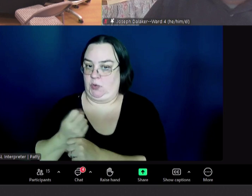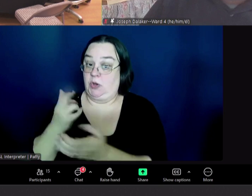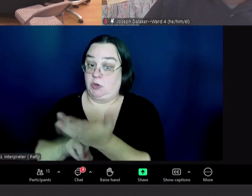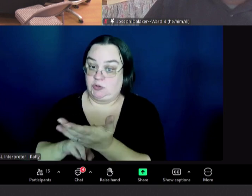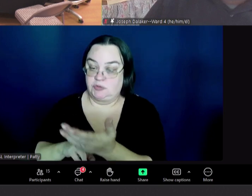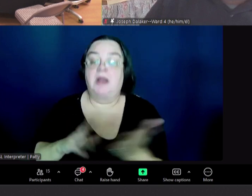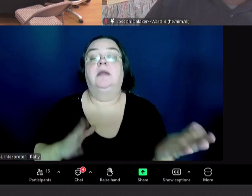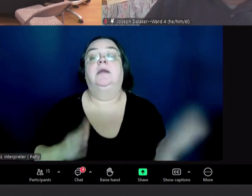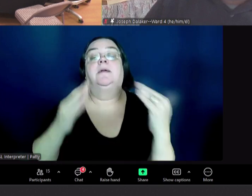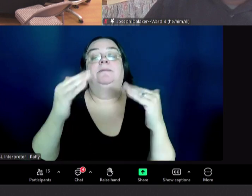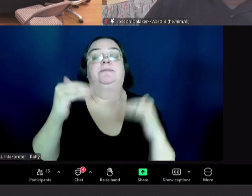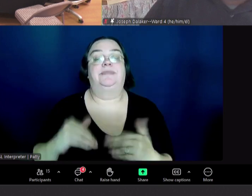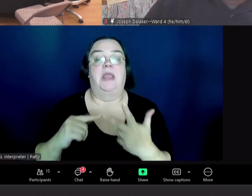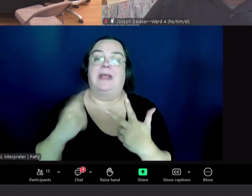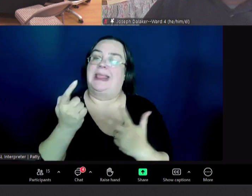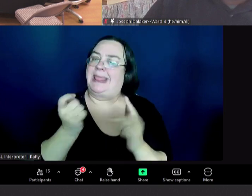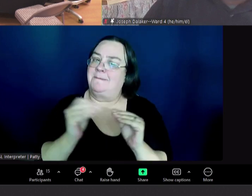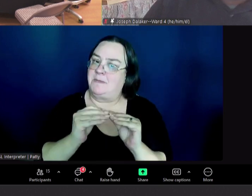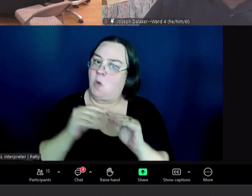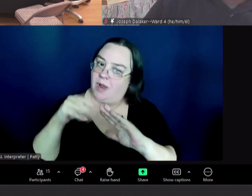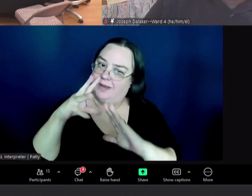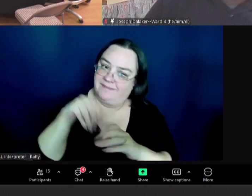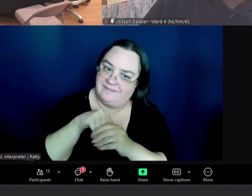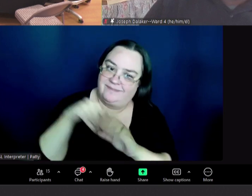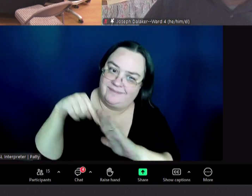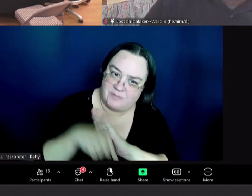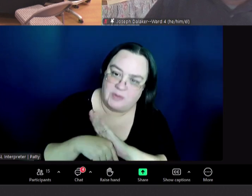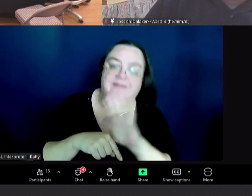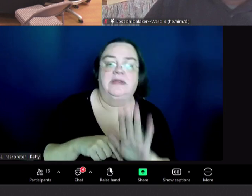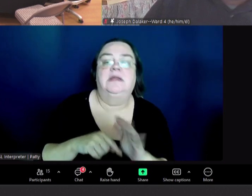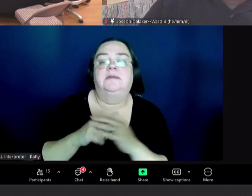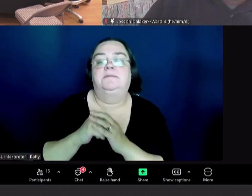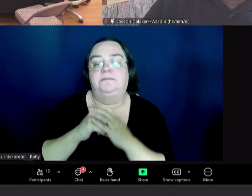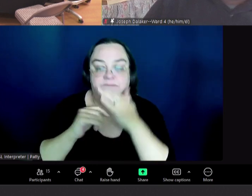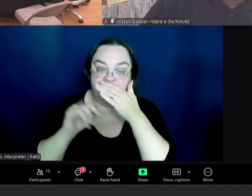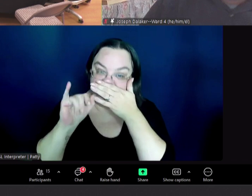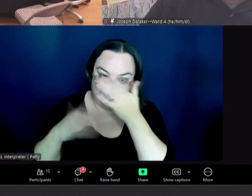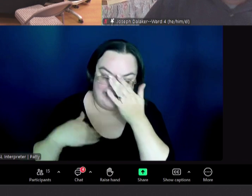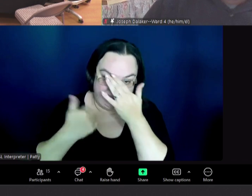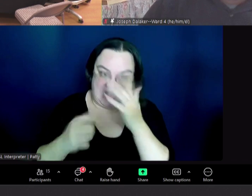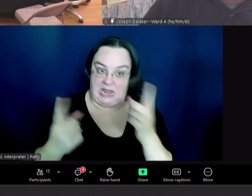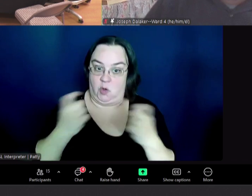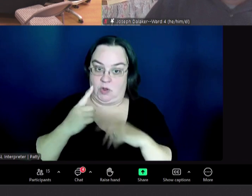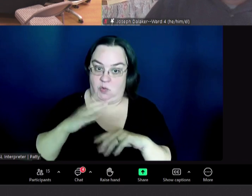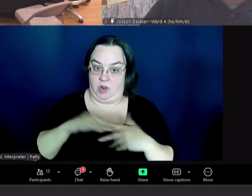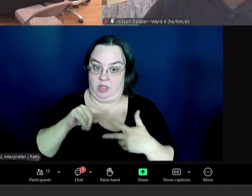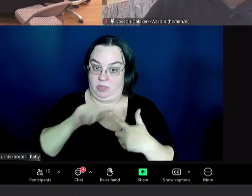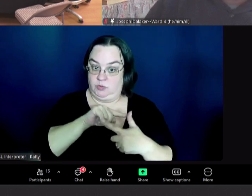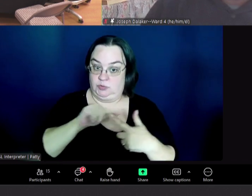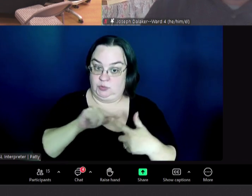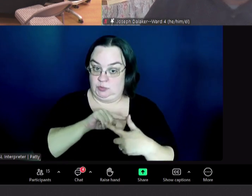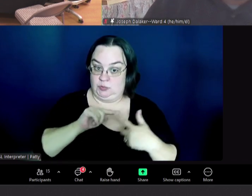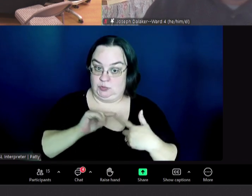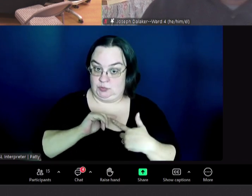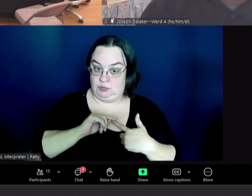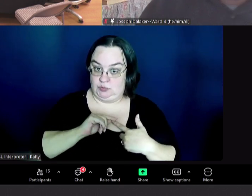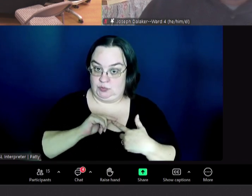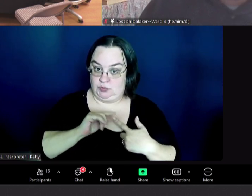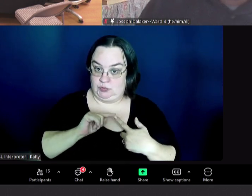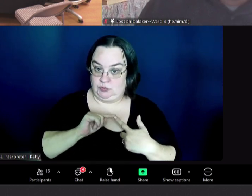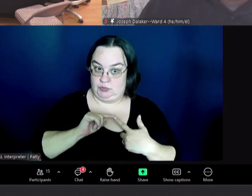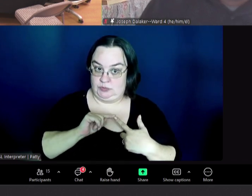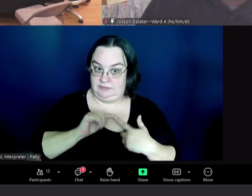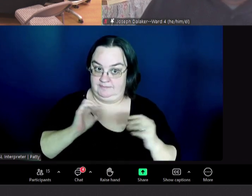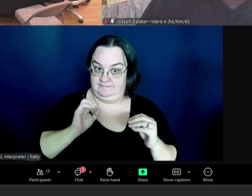The next one is a little bit more detailed, and so if there's any questions on Mr. Farr and EchoSite.